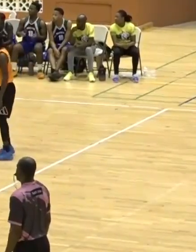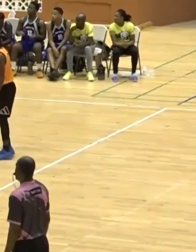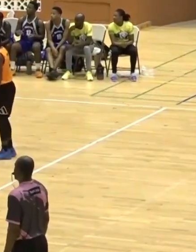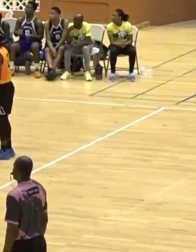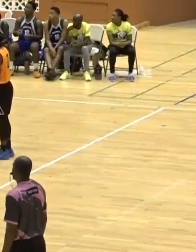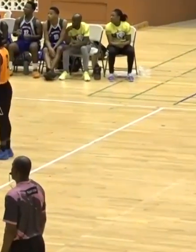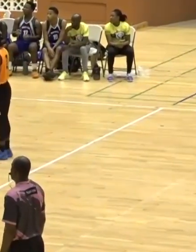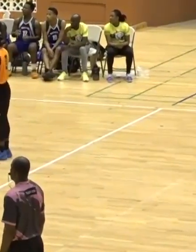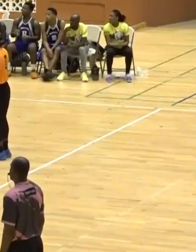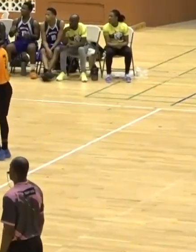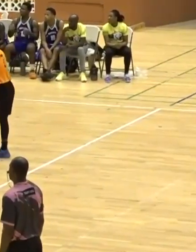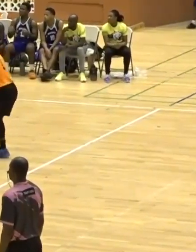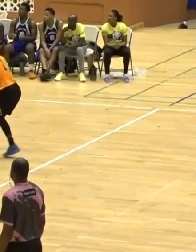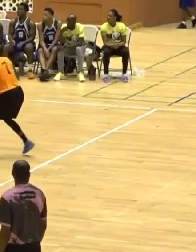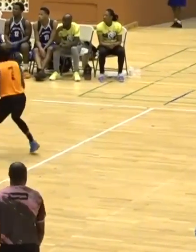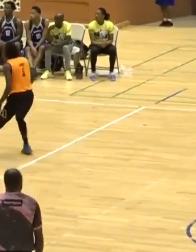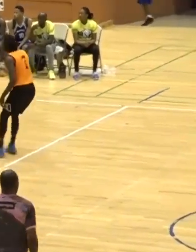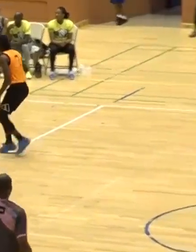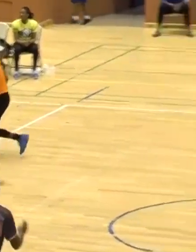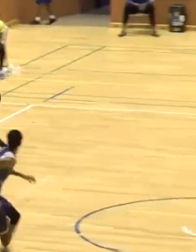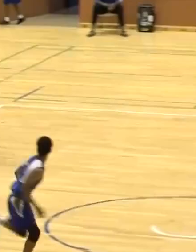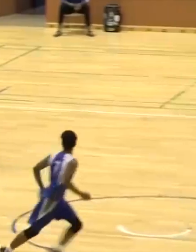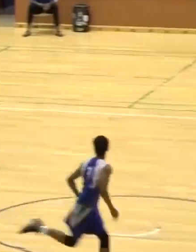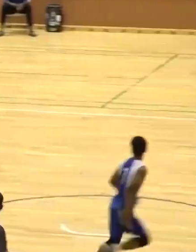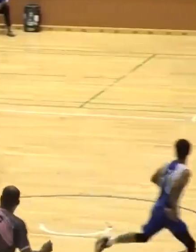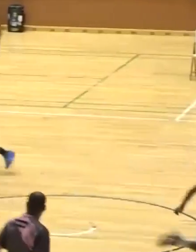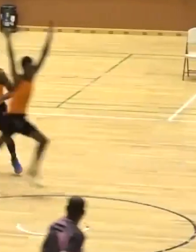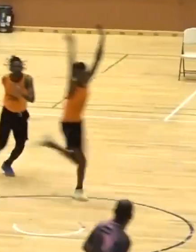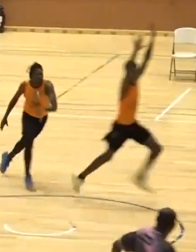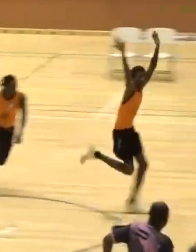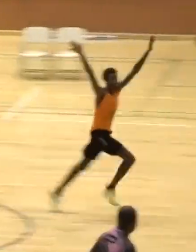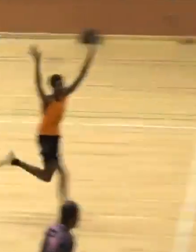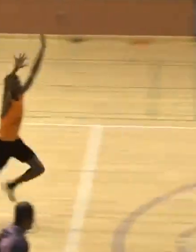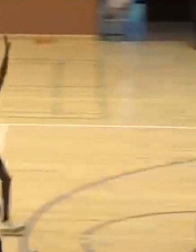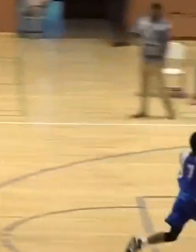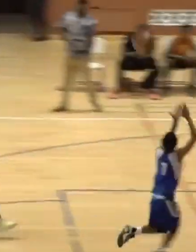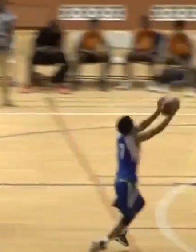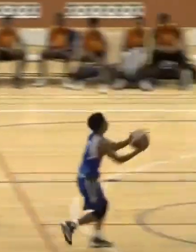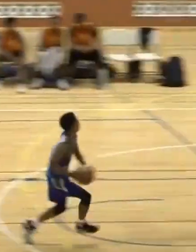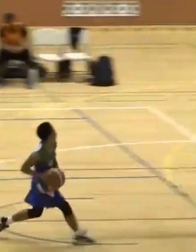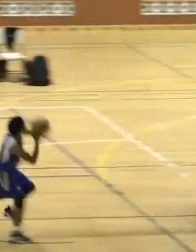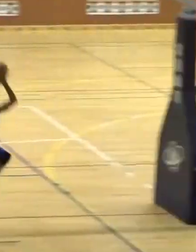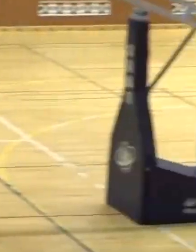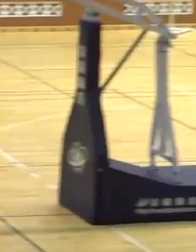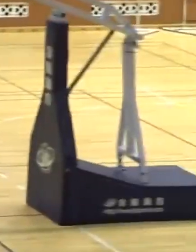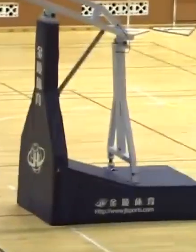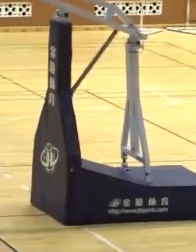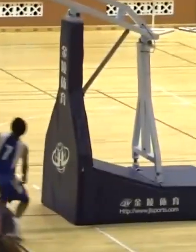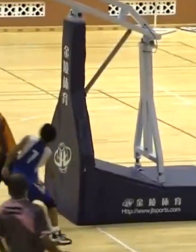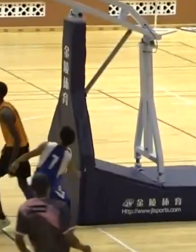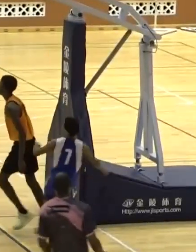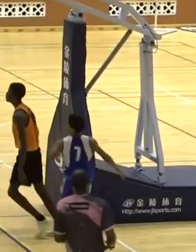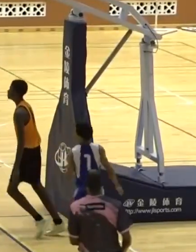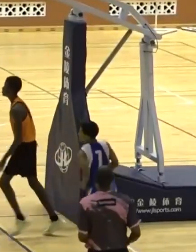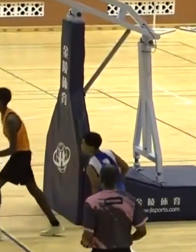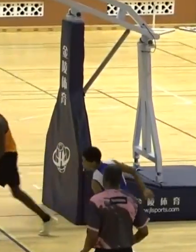free, and the long pass into the arms of Messiah, laying up for 2 more of his